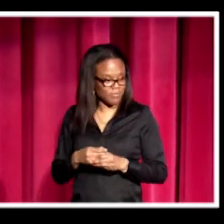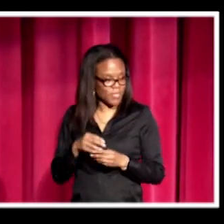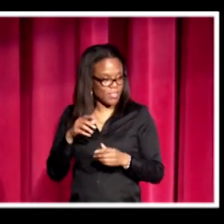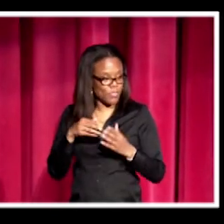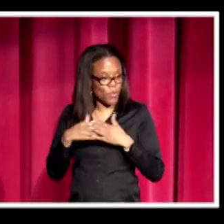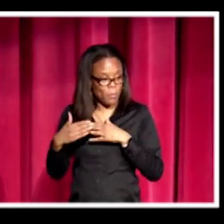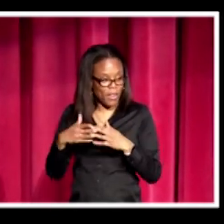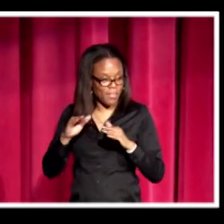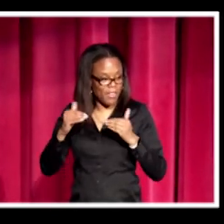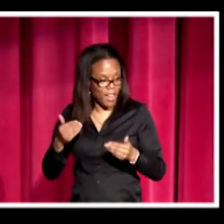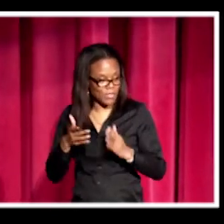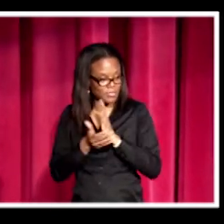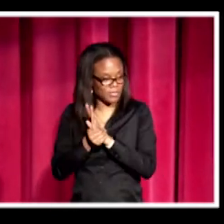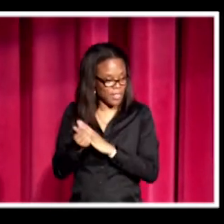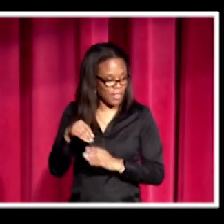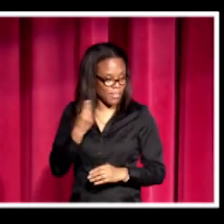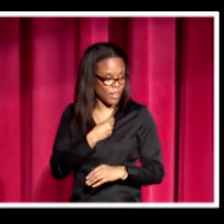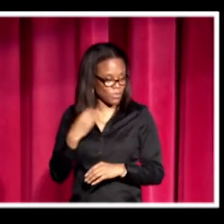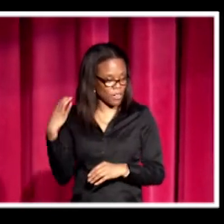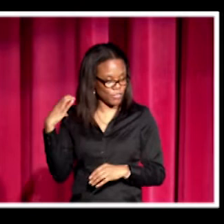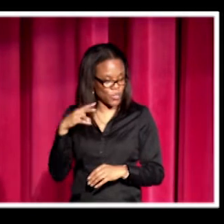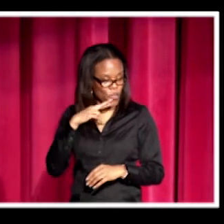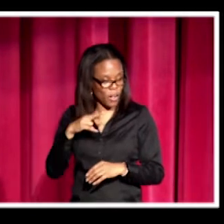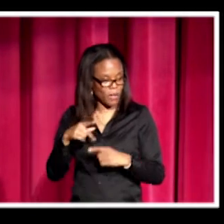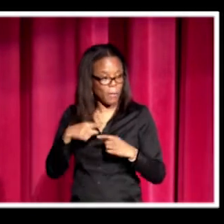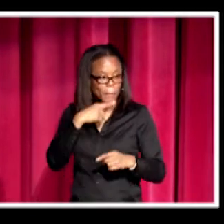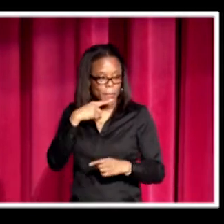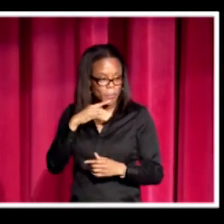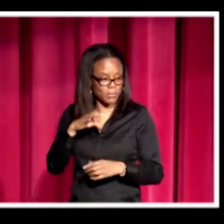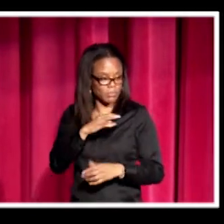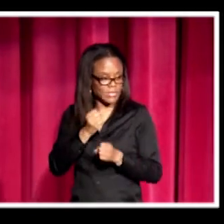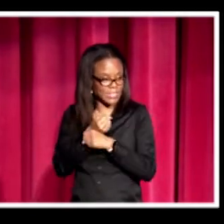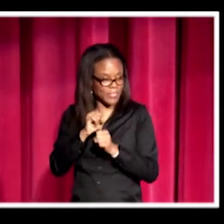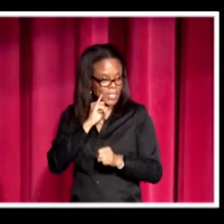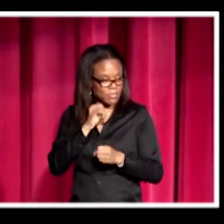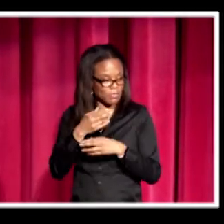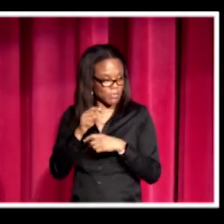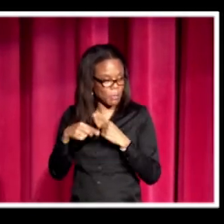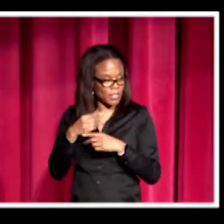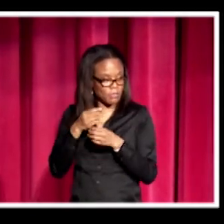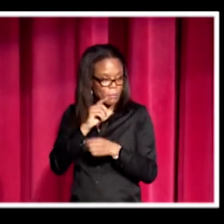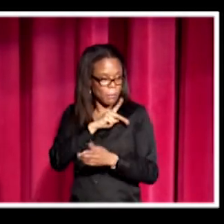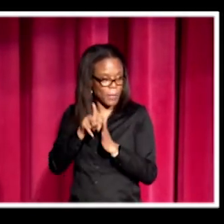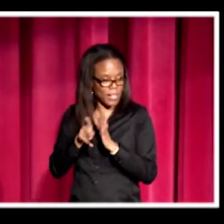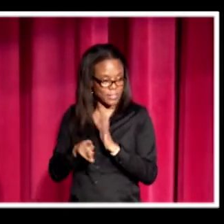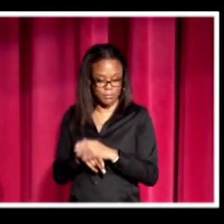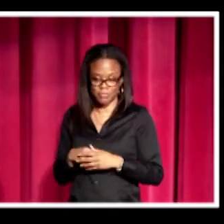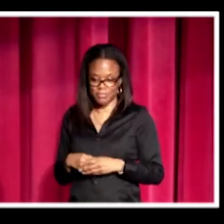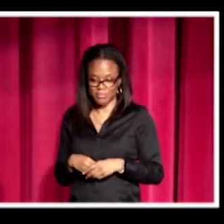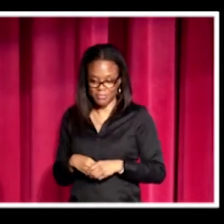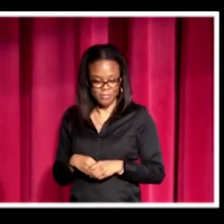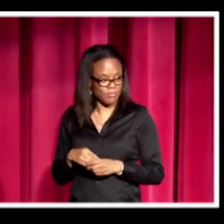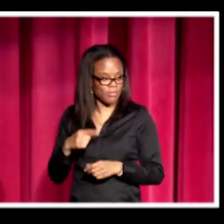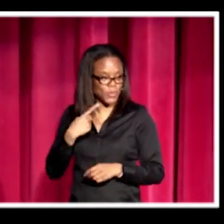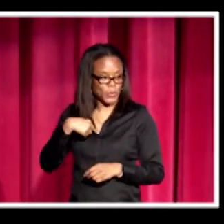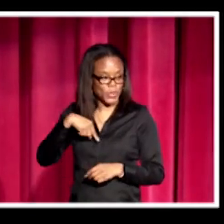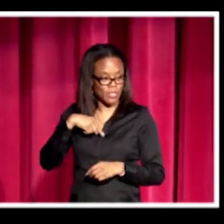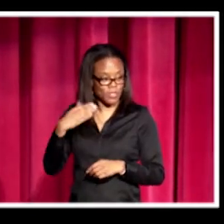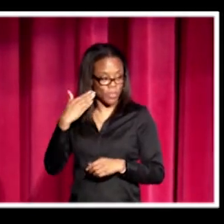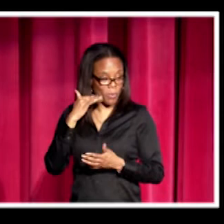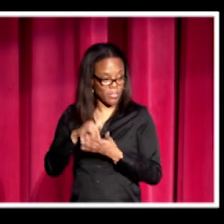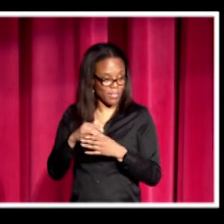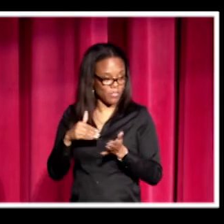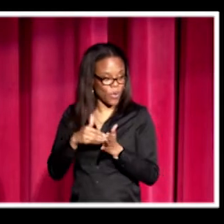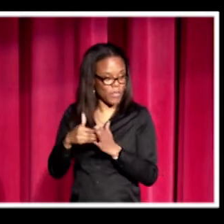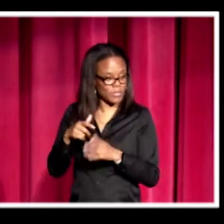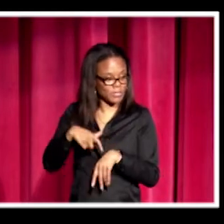our officers are, public safety is about more than just policing. We know that oftentimes violence